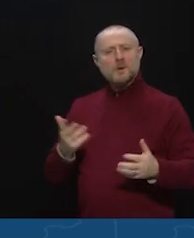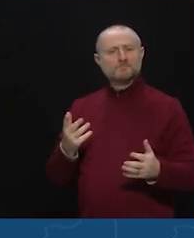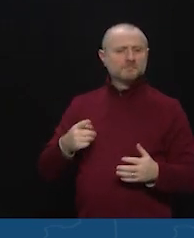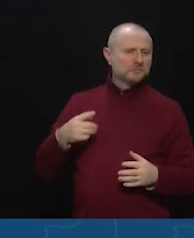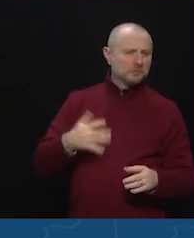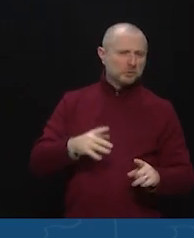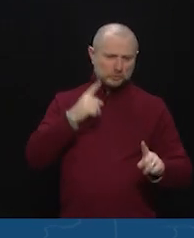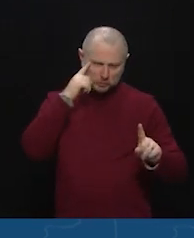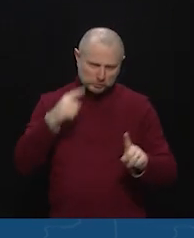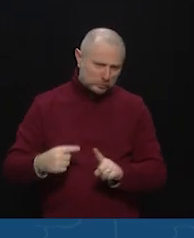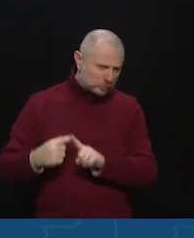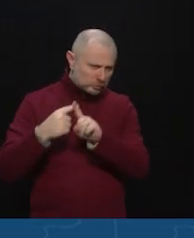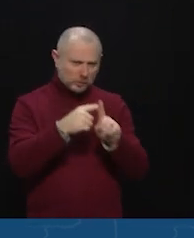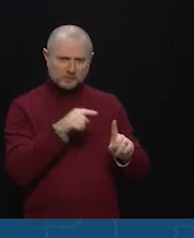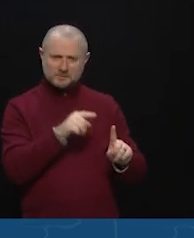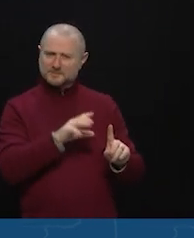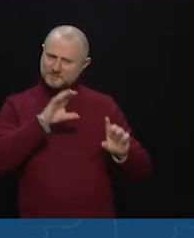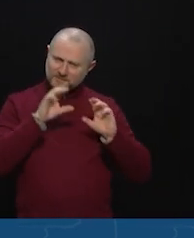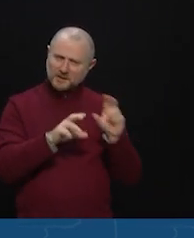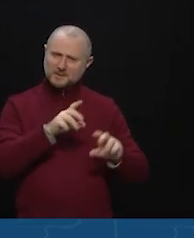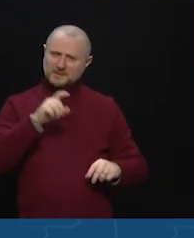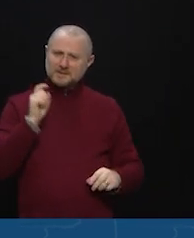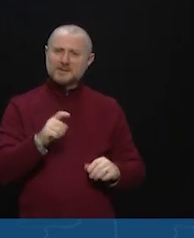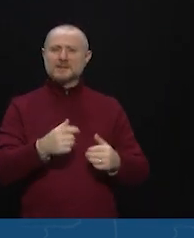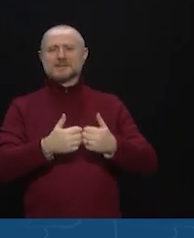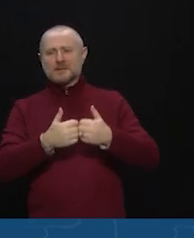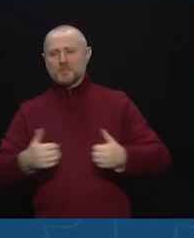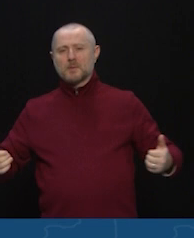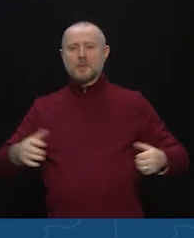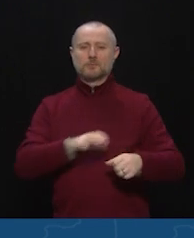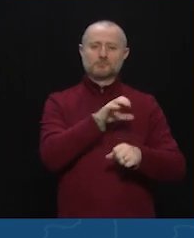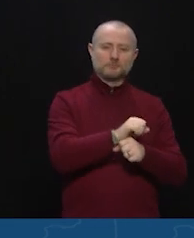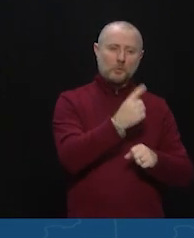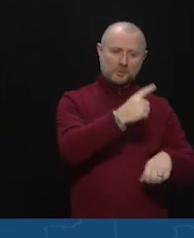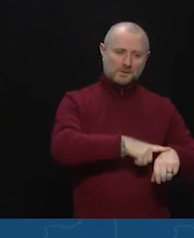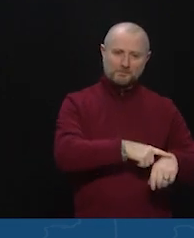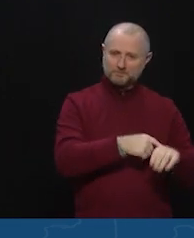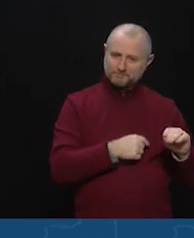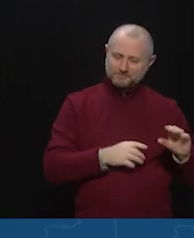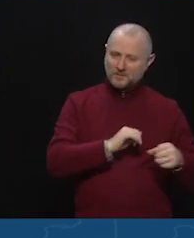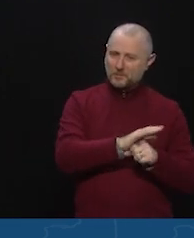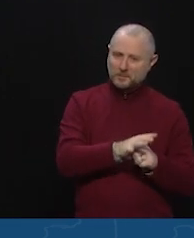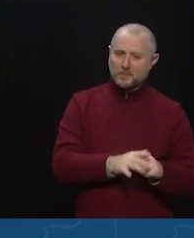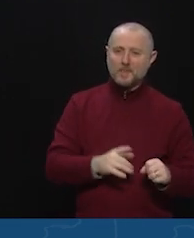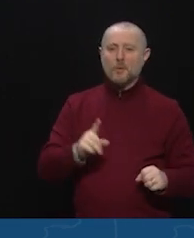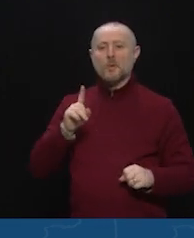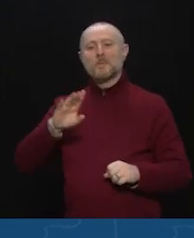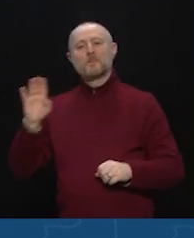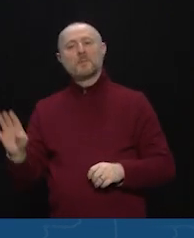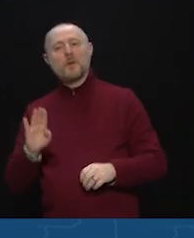we need to make, but we set that aside for one-time pandemic recovery initiatives. $1 billion goes to the